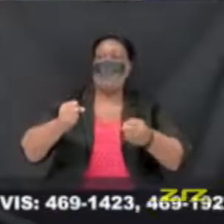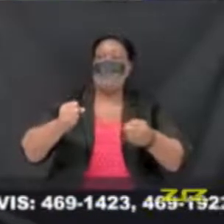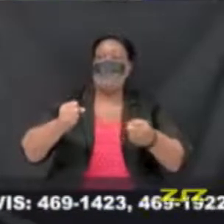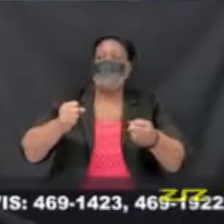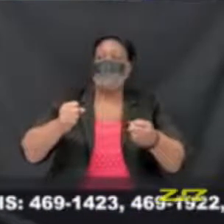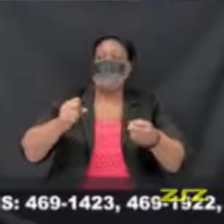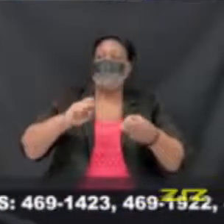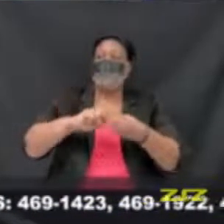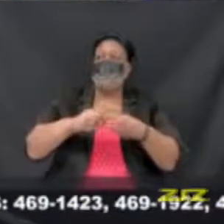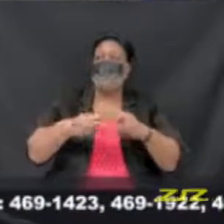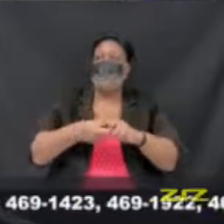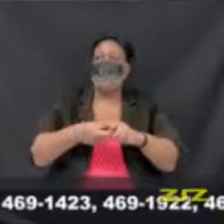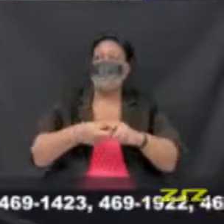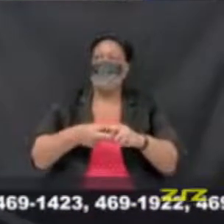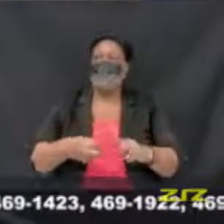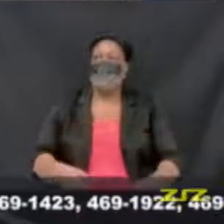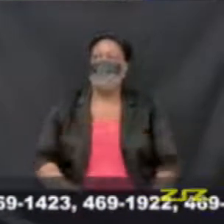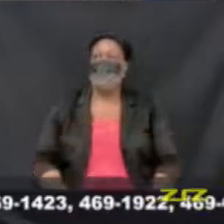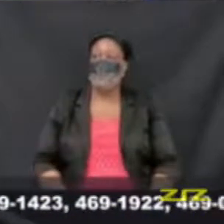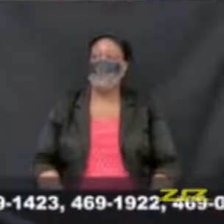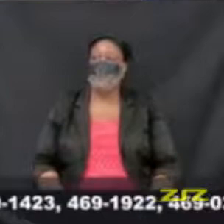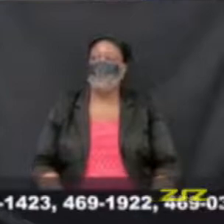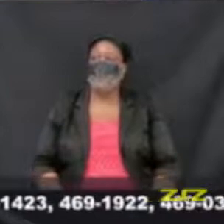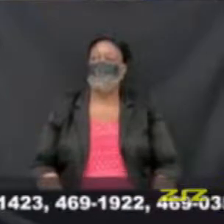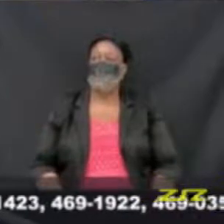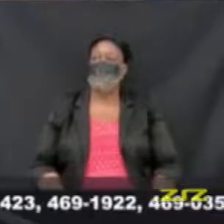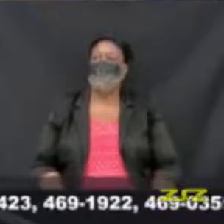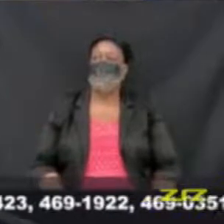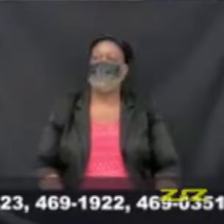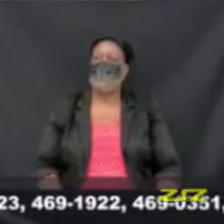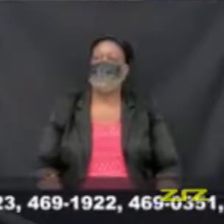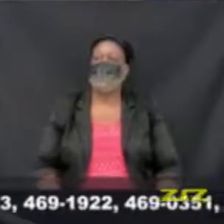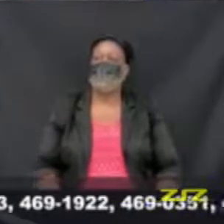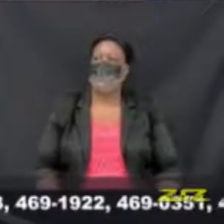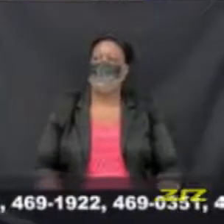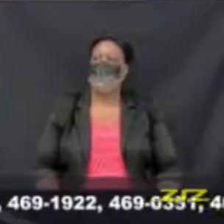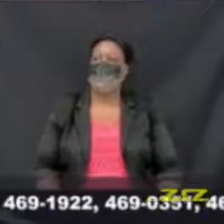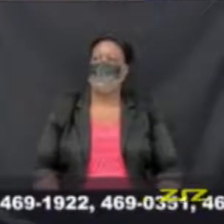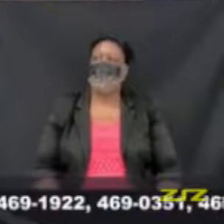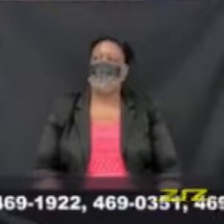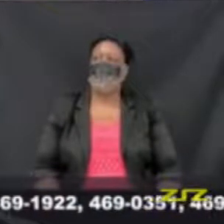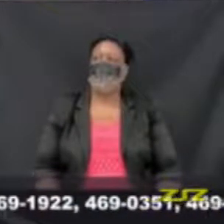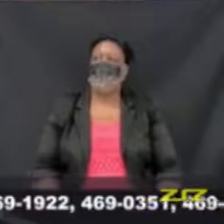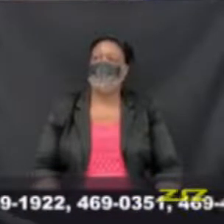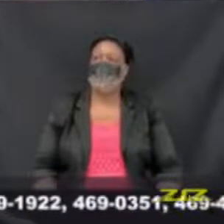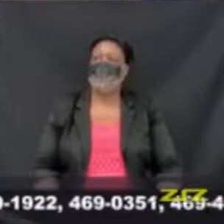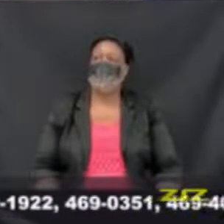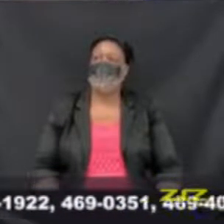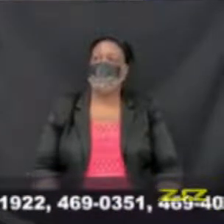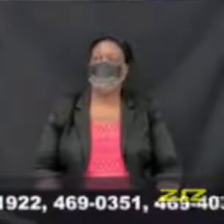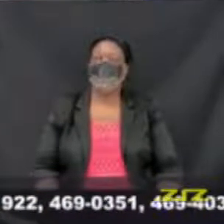these persons who may develop adverse reactions after being inoculated?